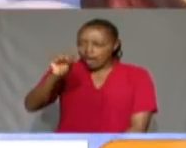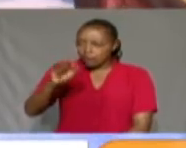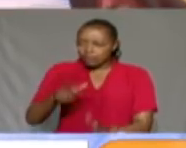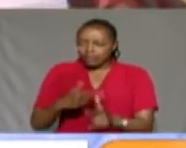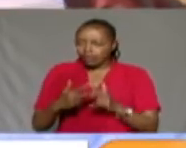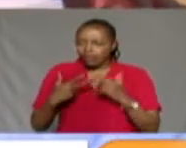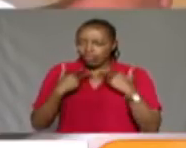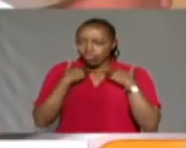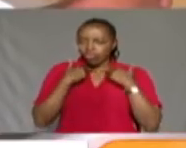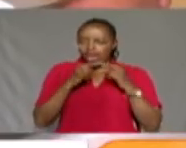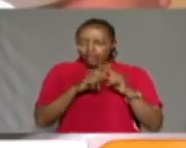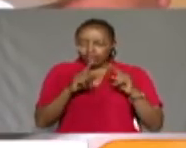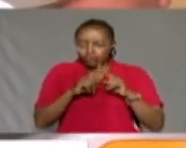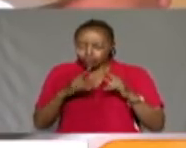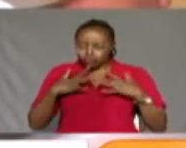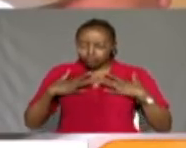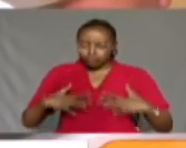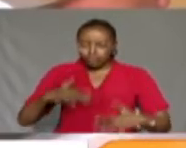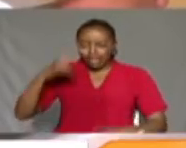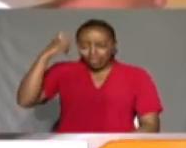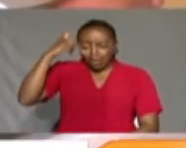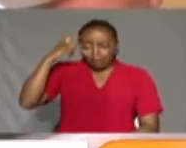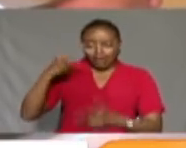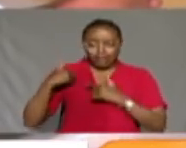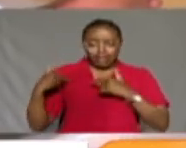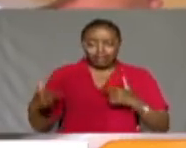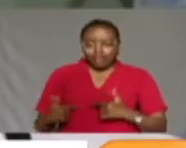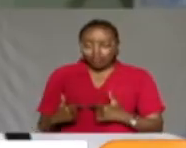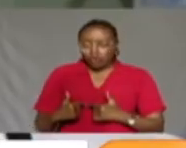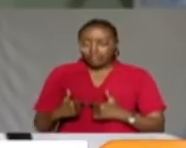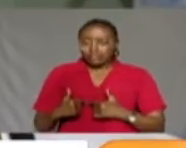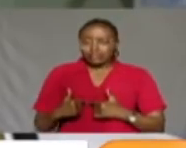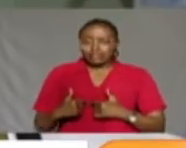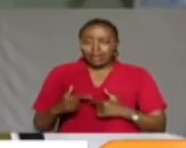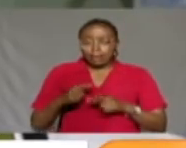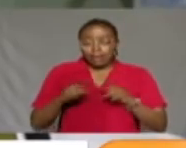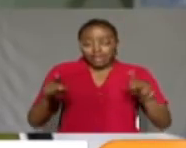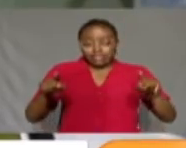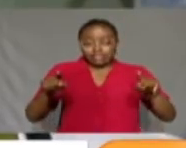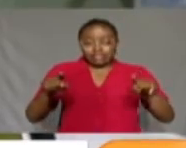trapped into several organs, including the brain, the heart, the joints. But